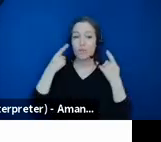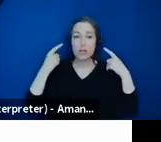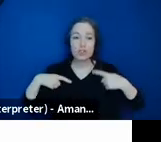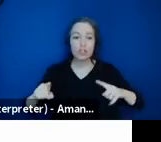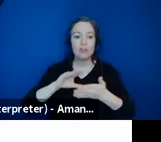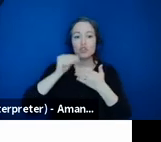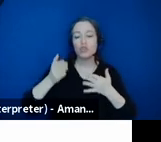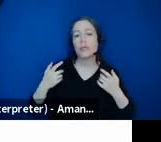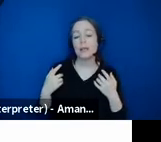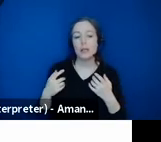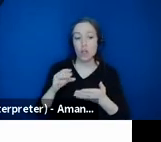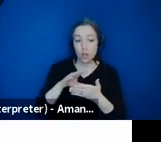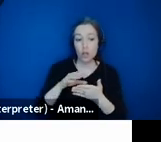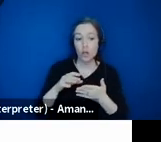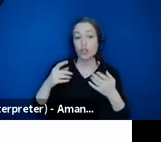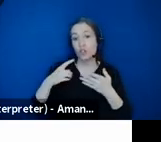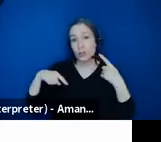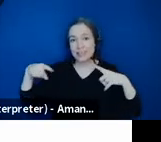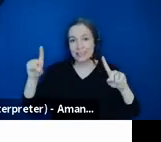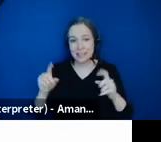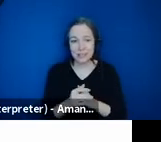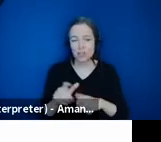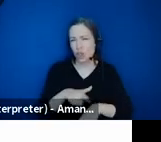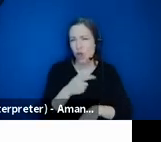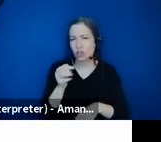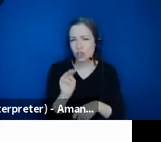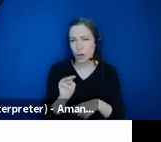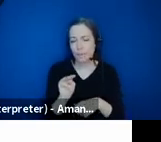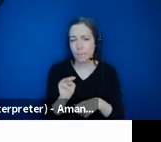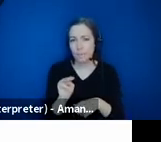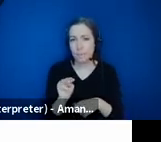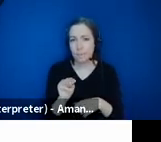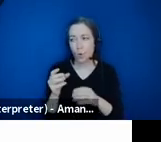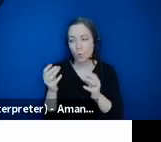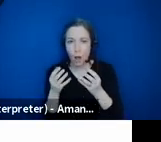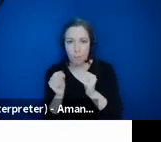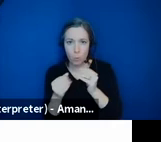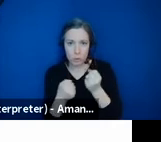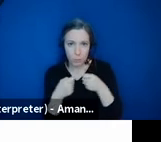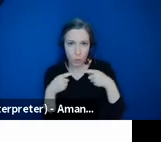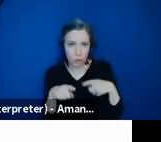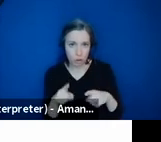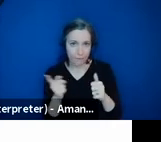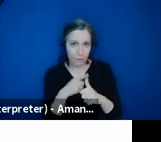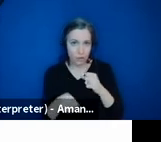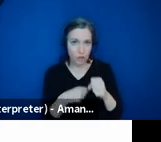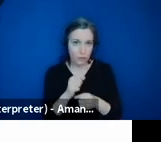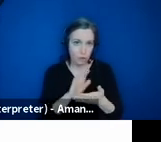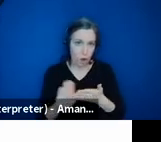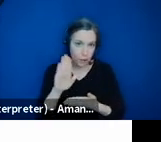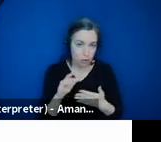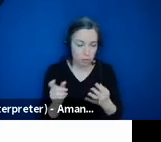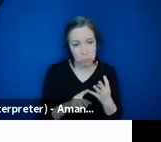who have placed into a developmental course, or who would just like a little bit more support during their first year of college. There's a summer